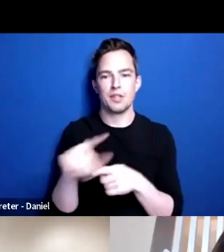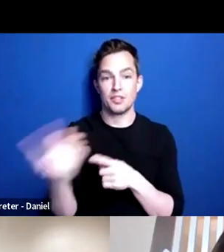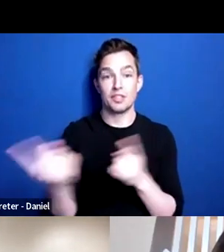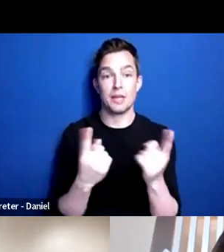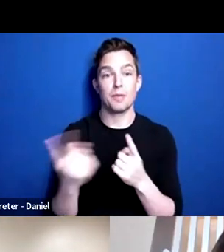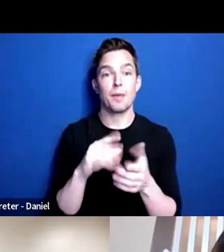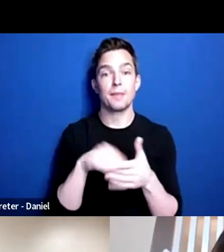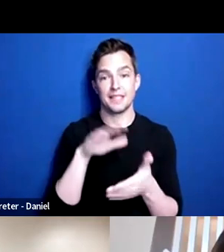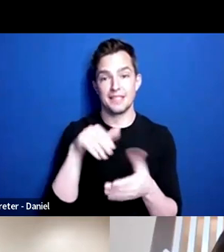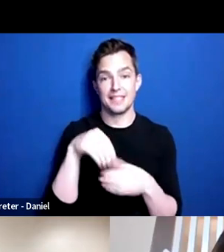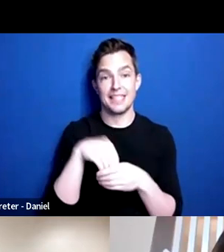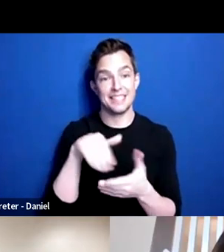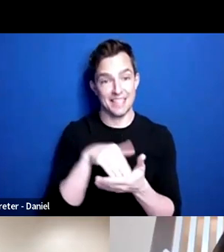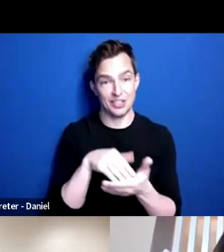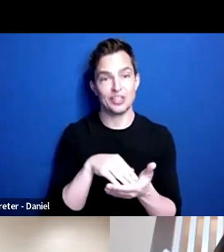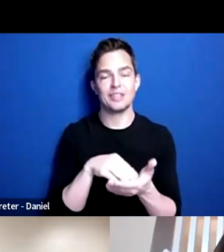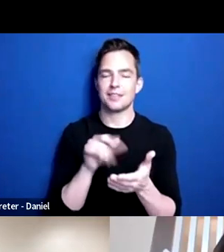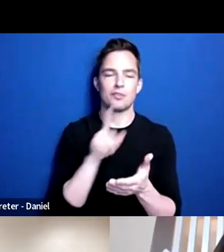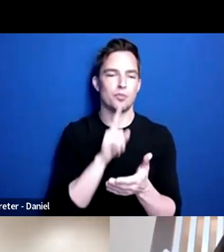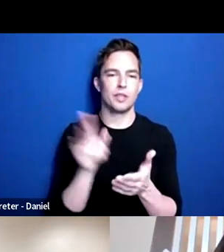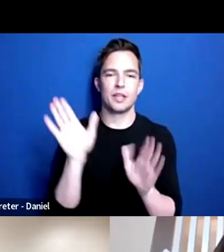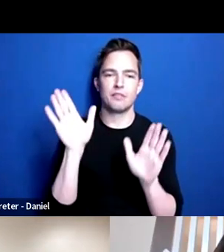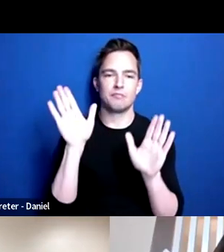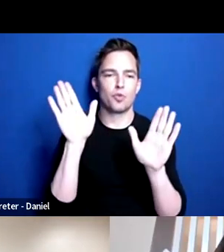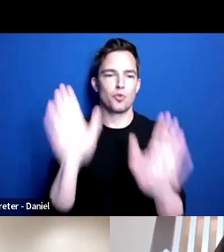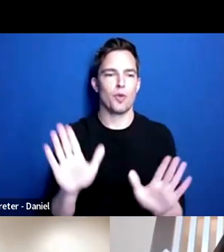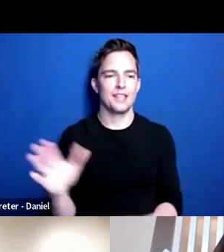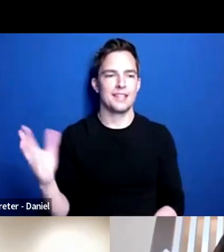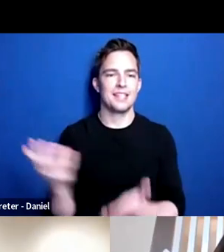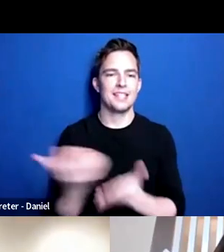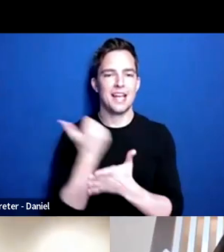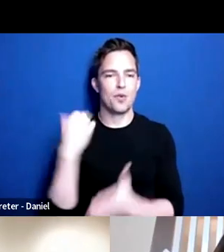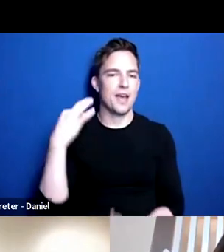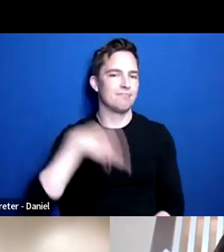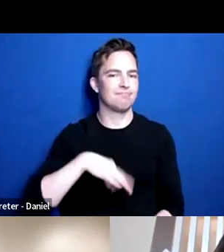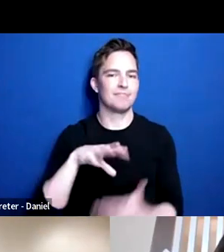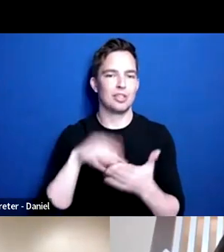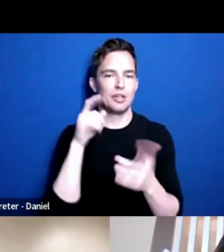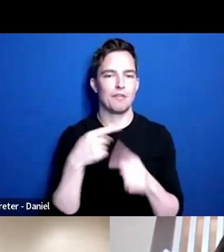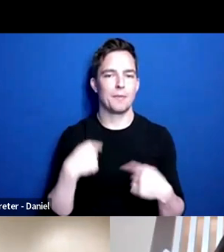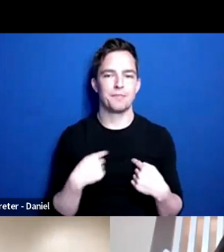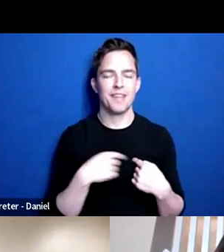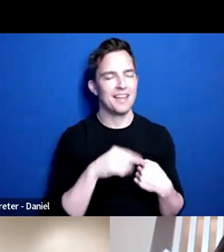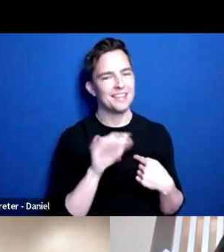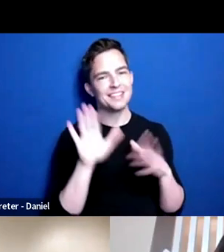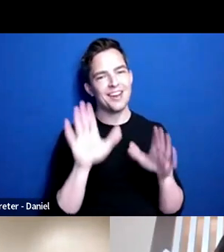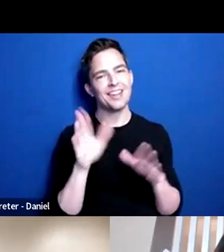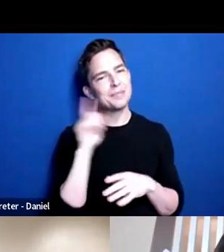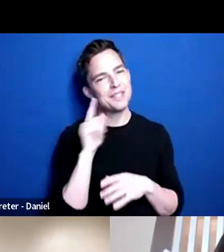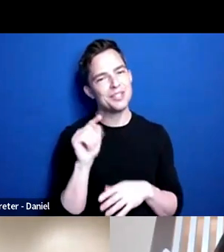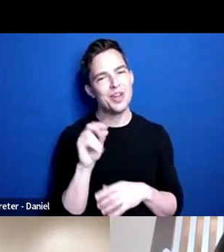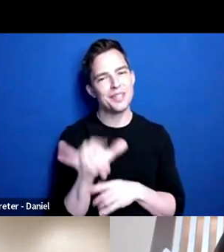the center. So that's been a really good takeaway for me. That is so awesome to hear, Tony,